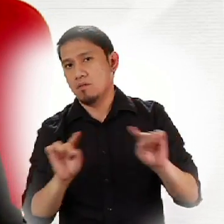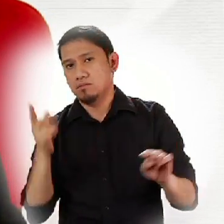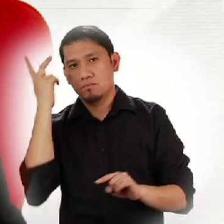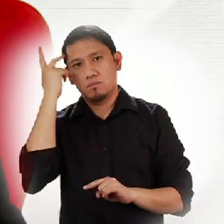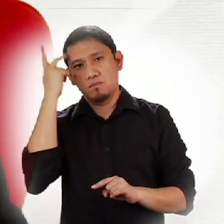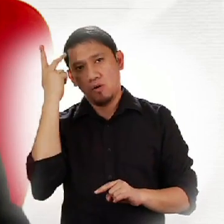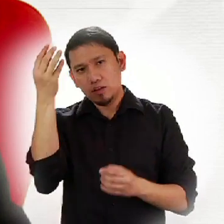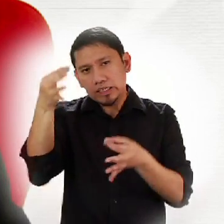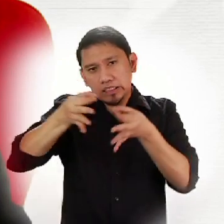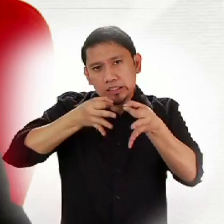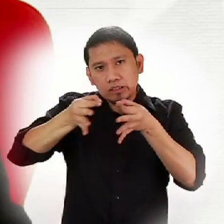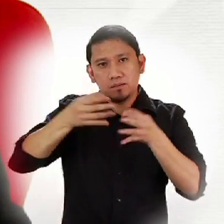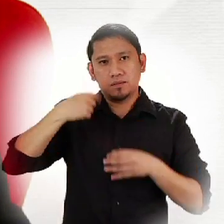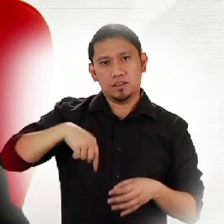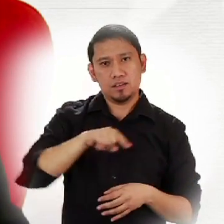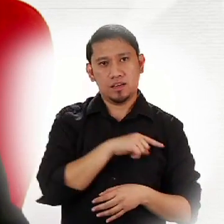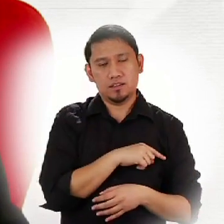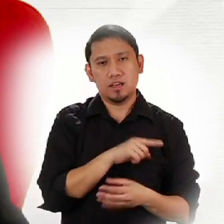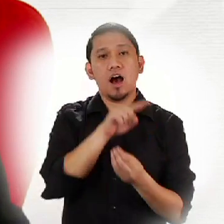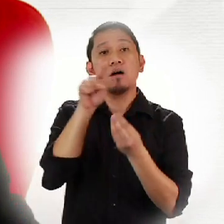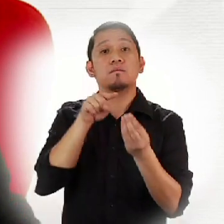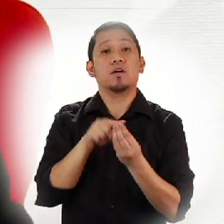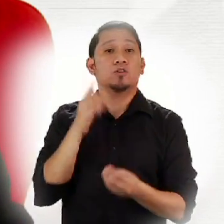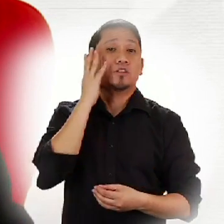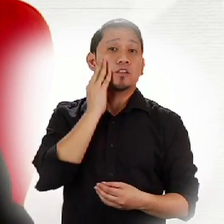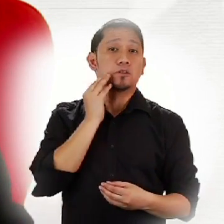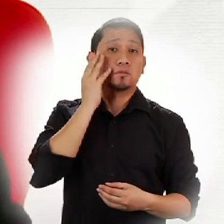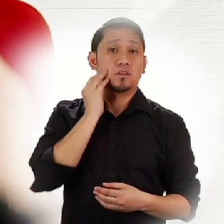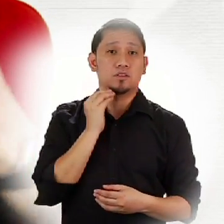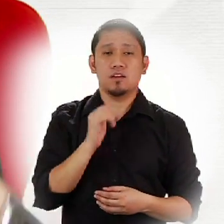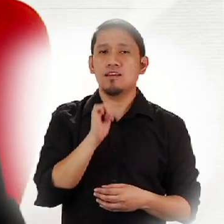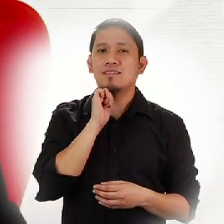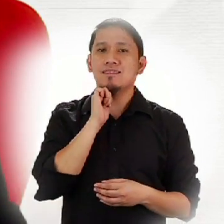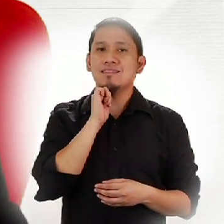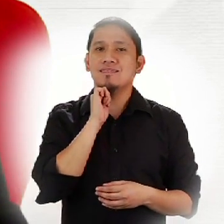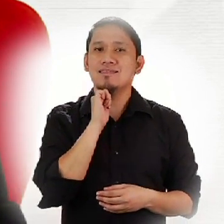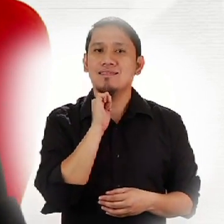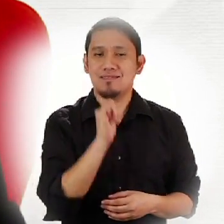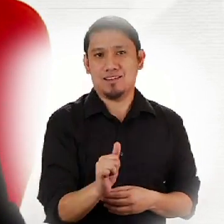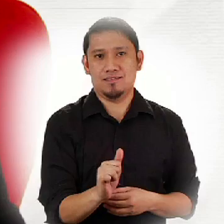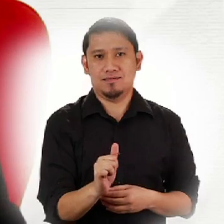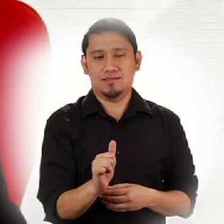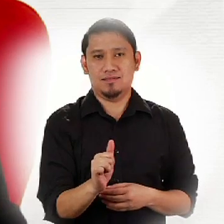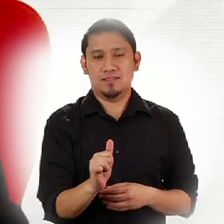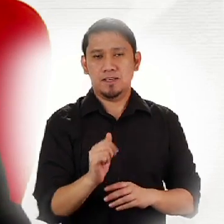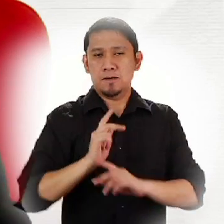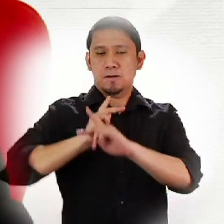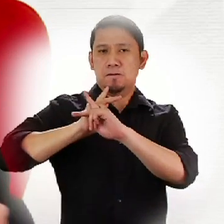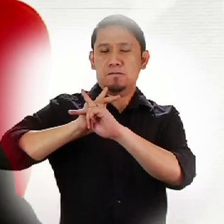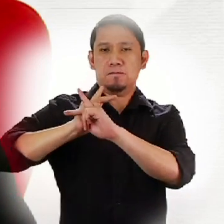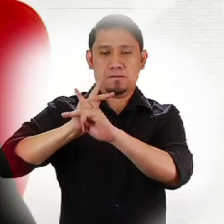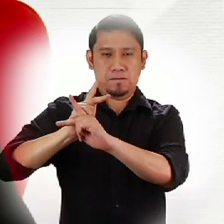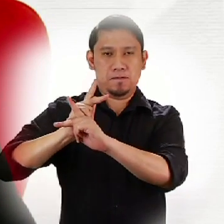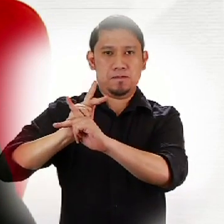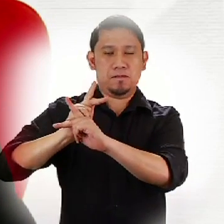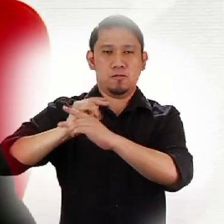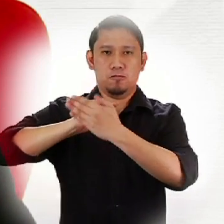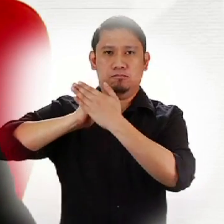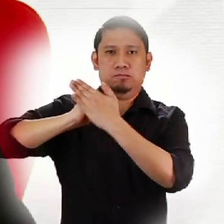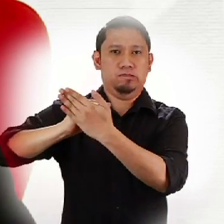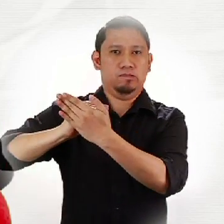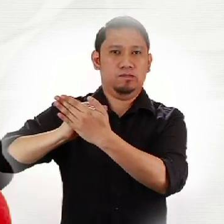tells us of his experience. He does not want to impede or to block the light of the